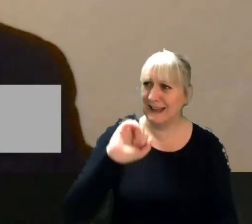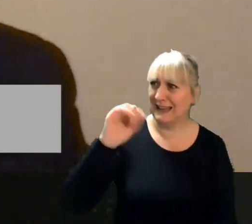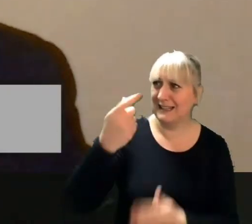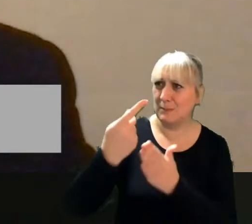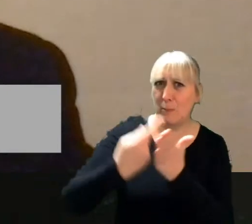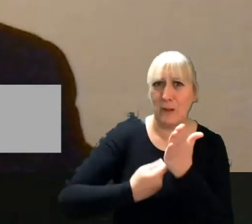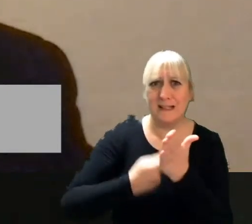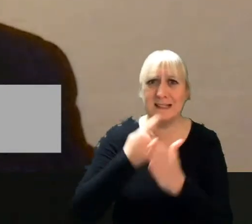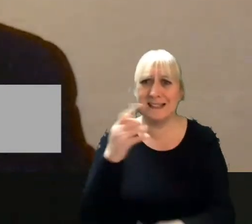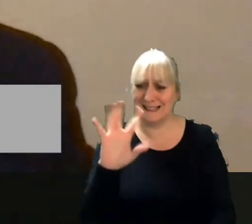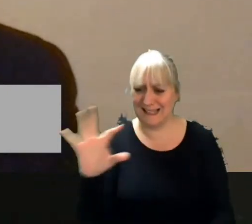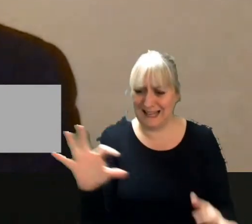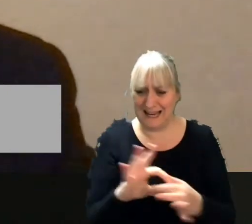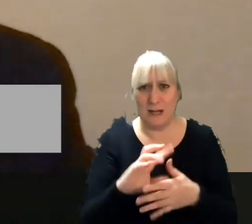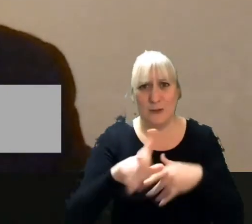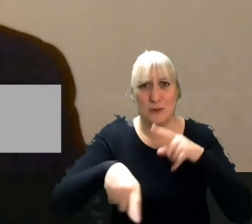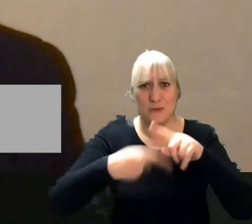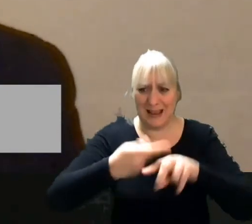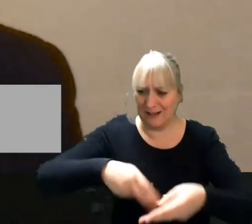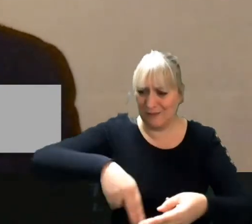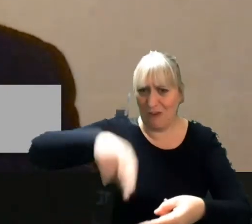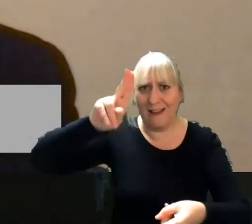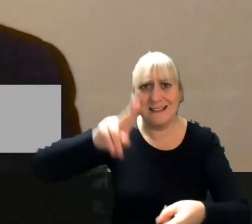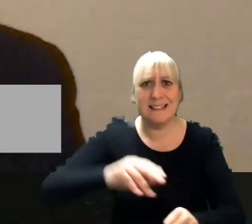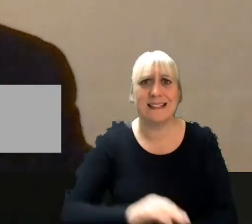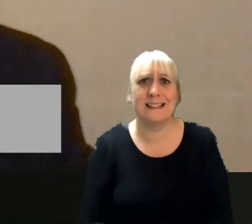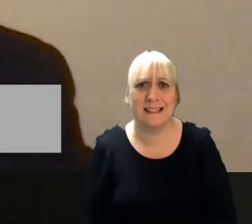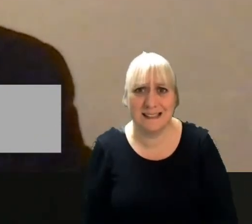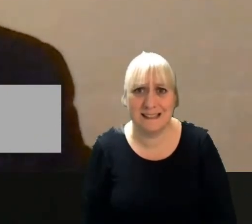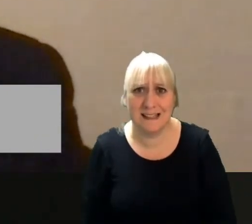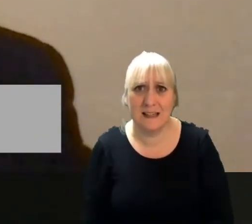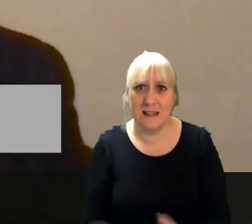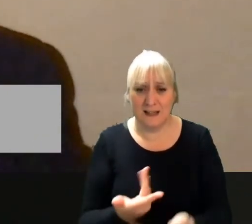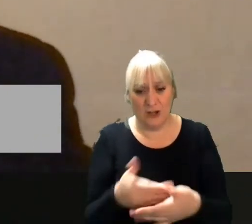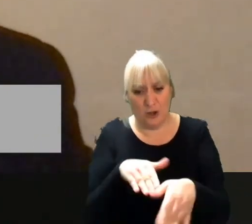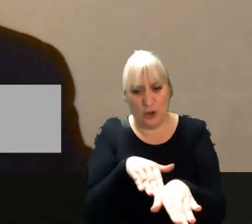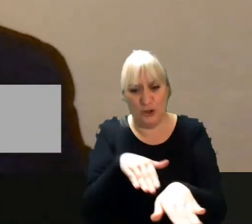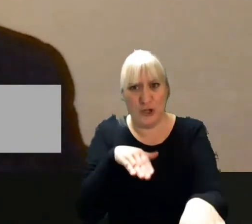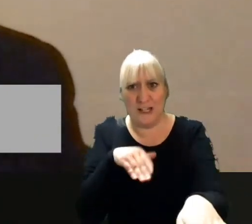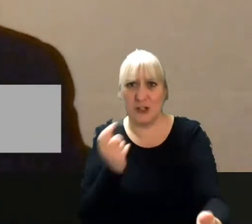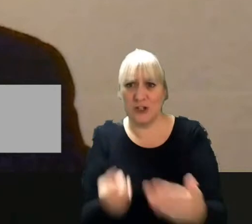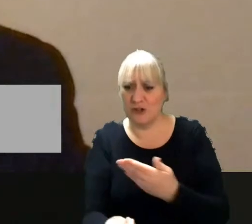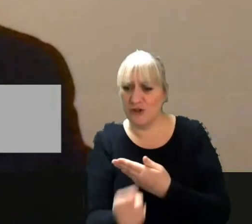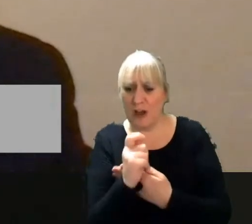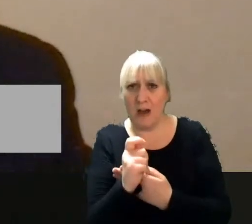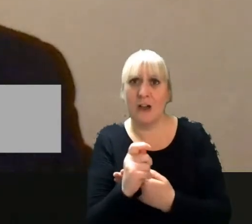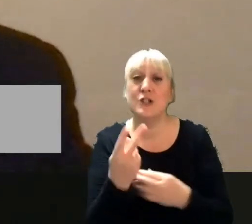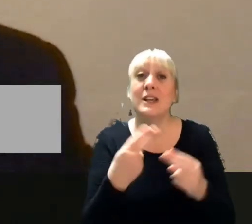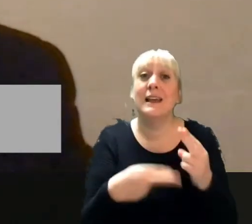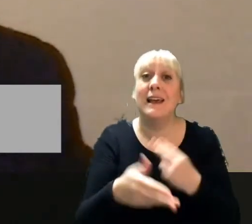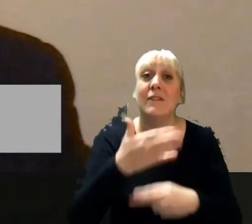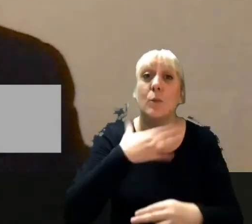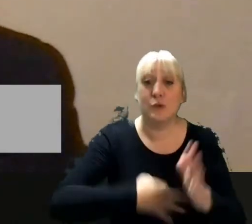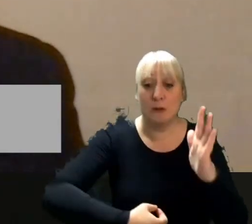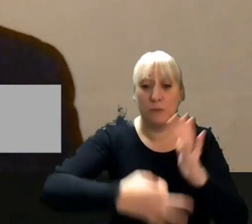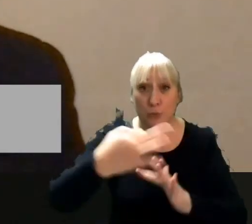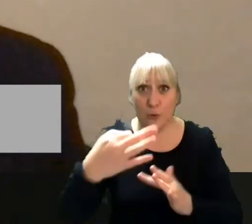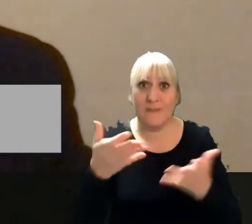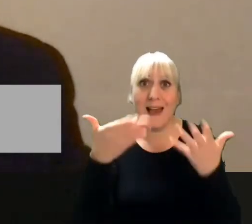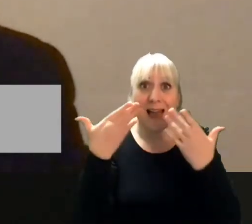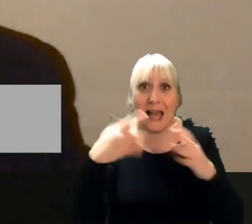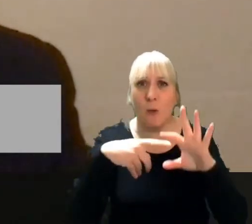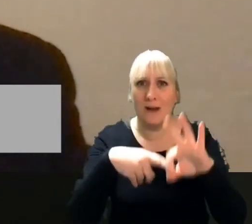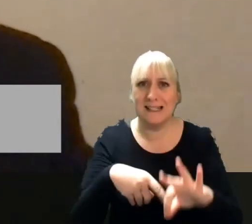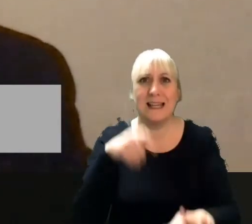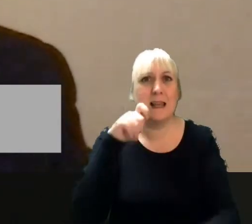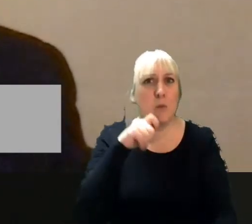tax rises, ULEZ extension, congestion charge. If he really wanted to do something for air quality, he'd bring electric